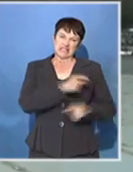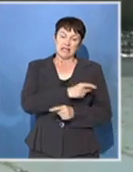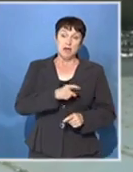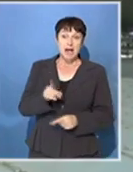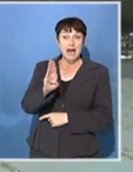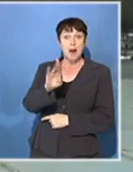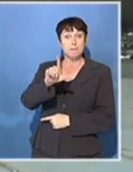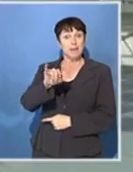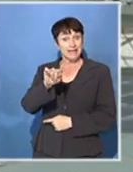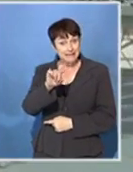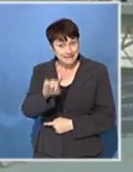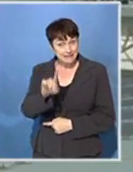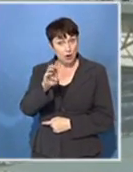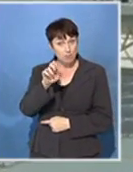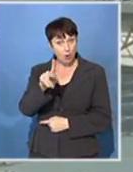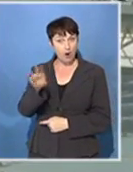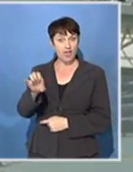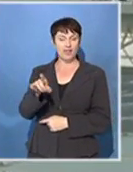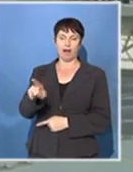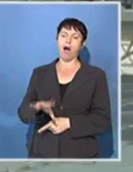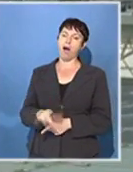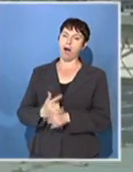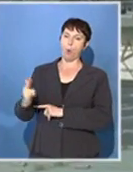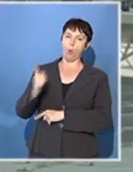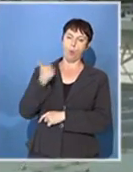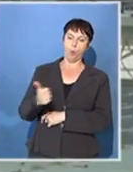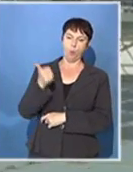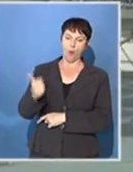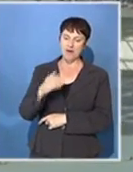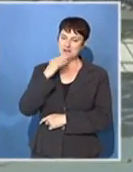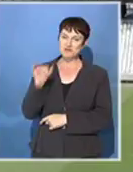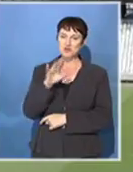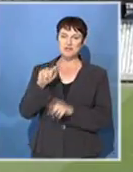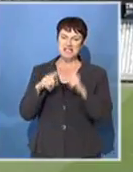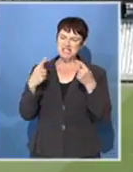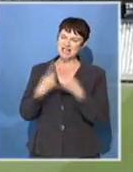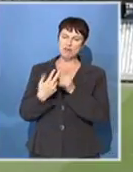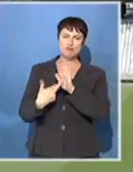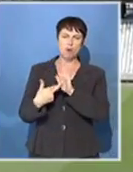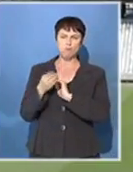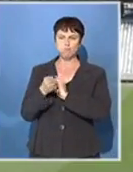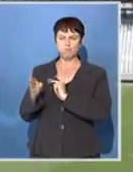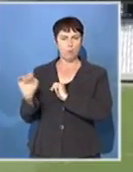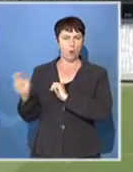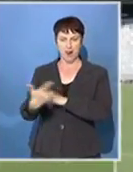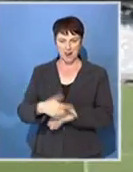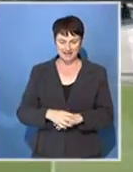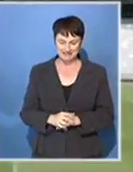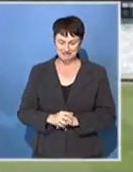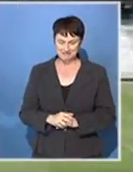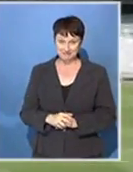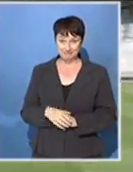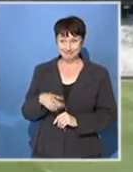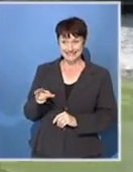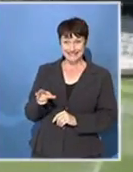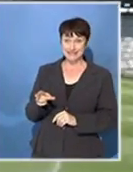Africans renewed hope. And with a fully transformed team representing all South Africans. The Blitzboks are the best sevens rugby